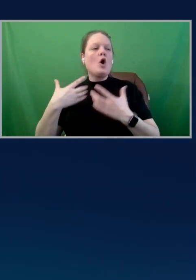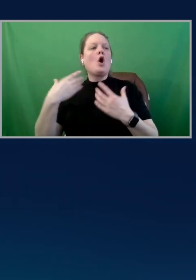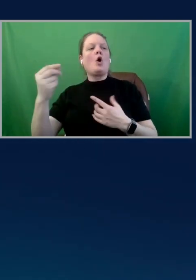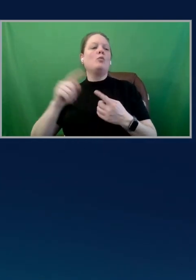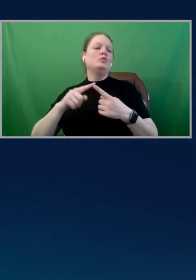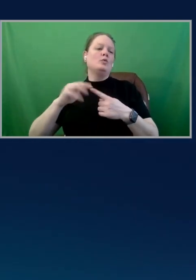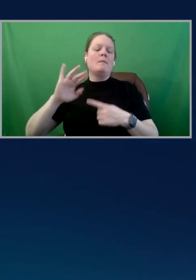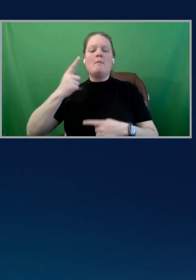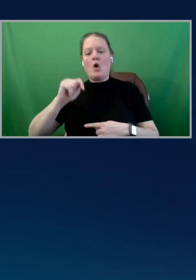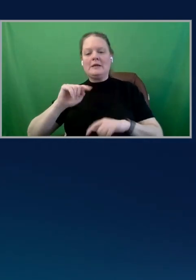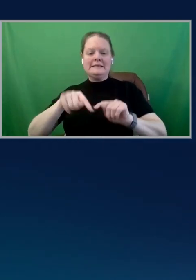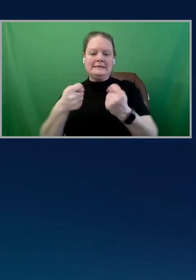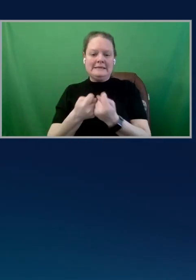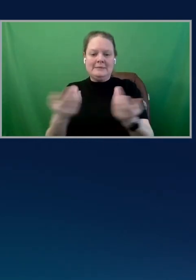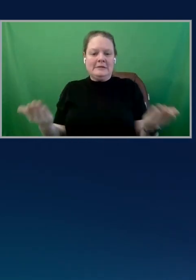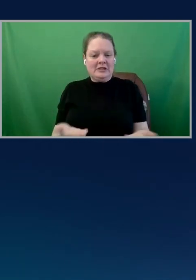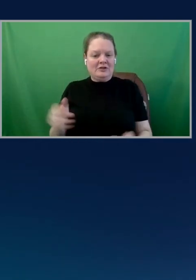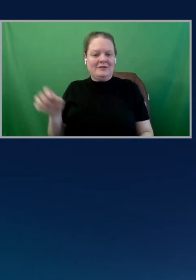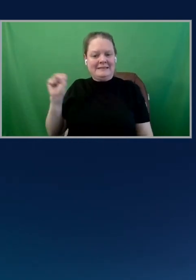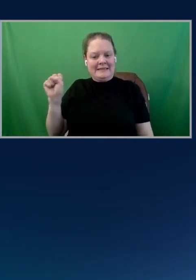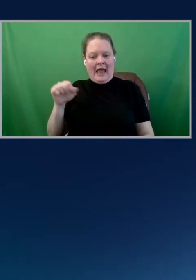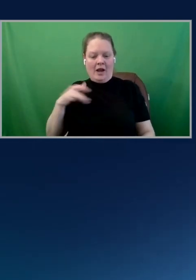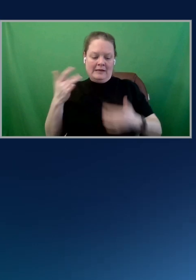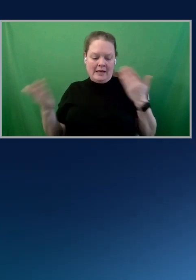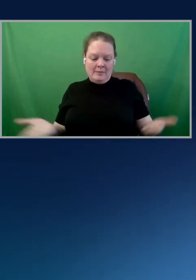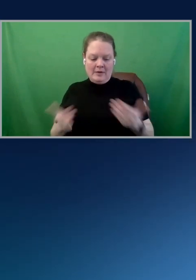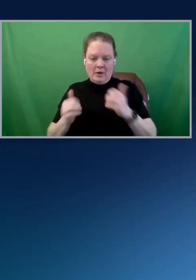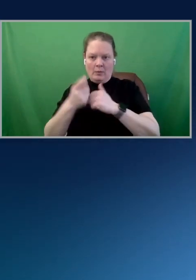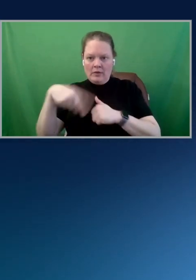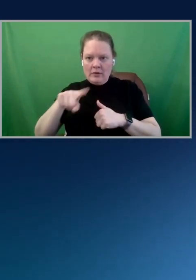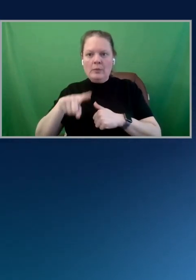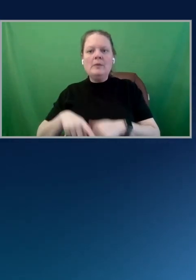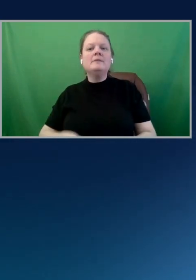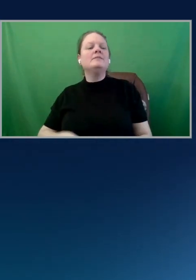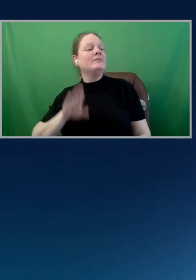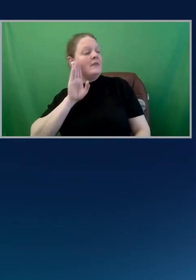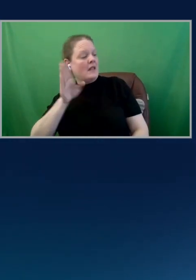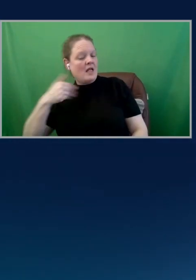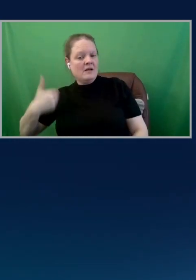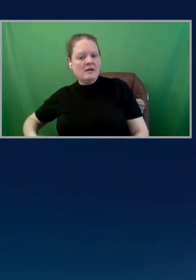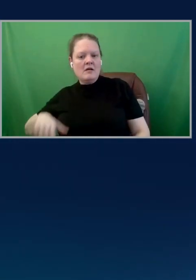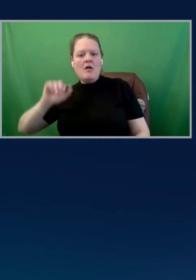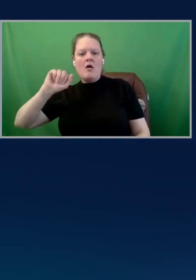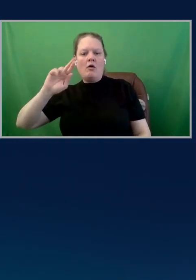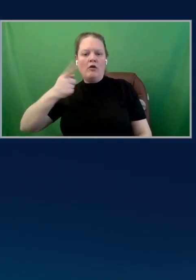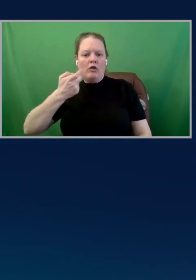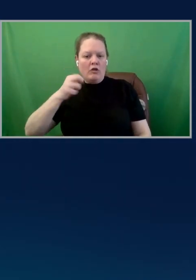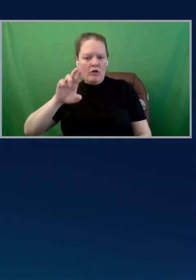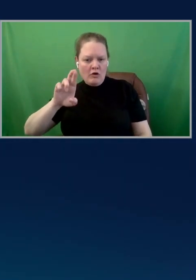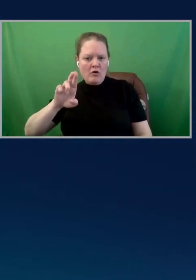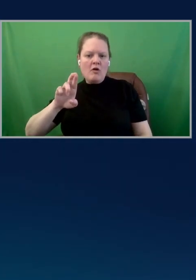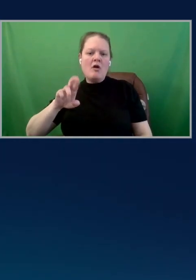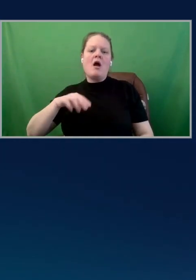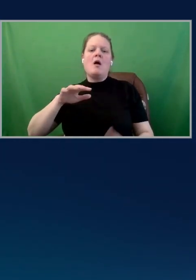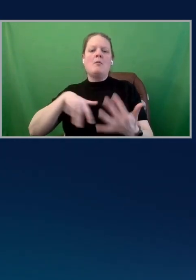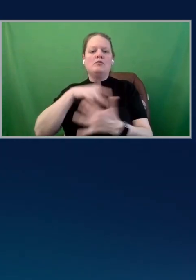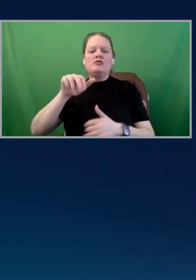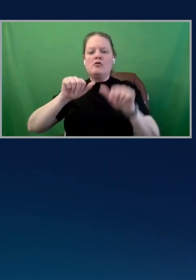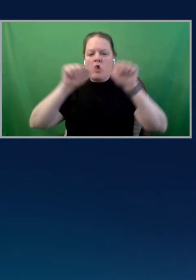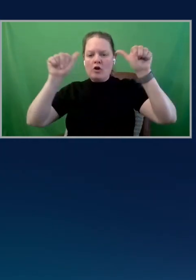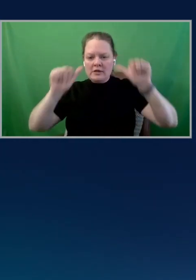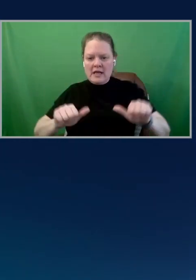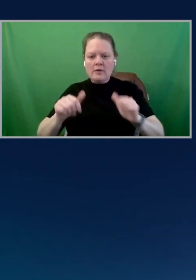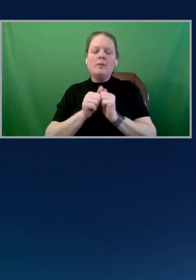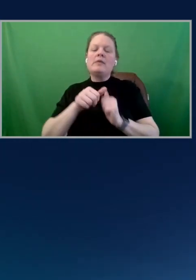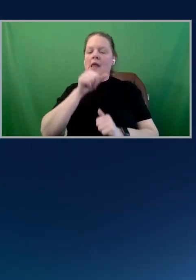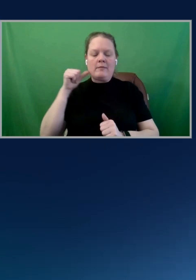Seattle. So very excited to be here with you all. Nice. Yeah. Hello, my name is Arthur. I'm a solution architect from the Amazon Q Developer team. I'm